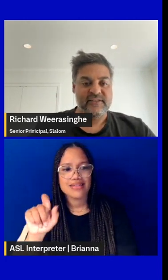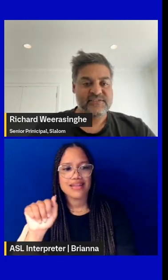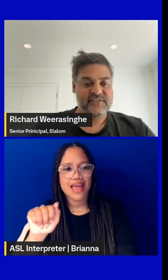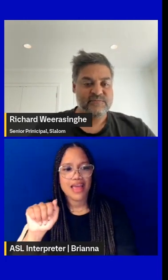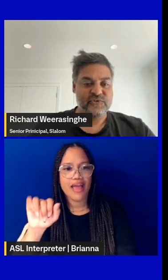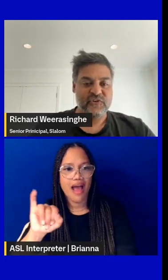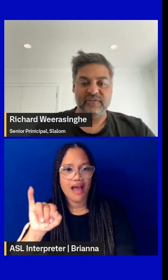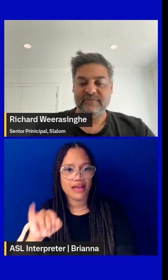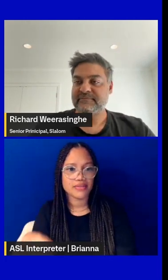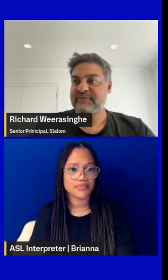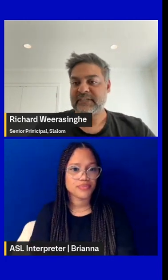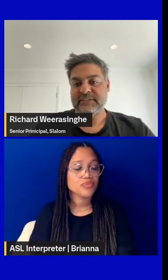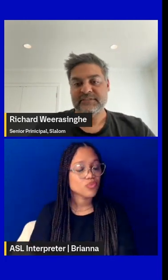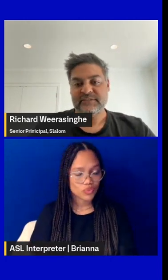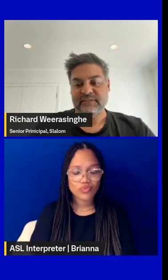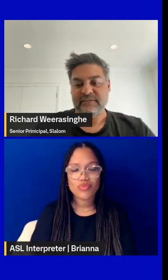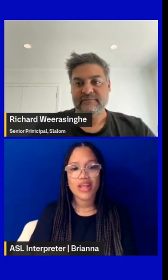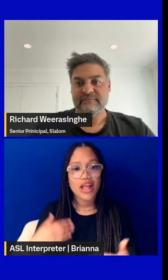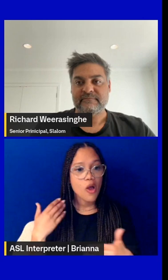Okay, let's move on.